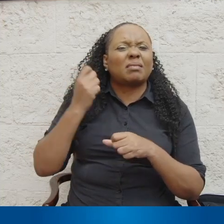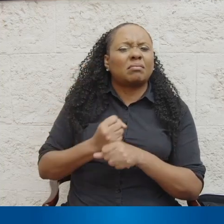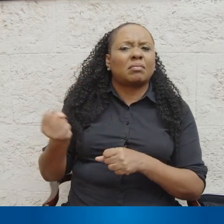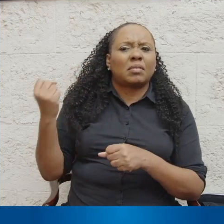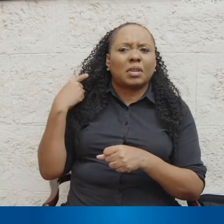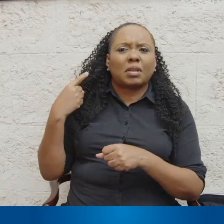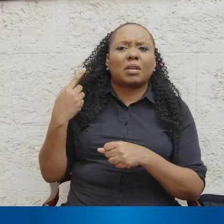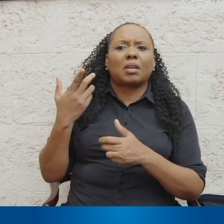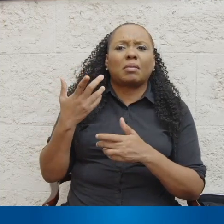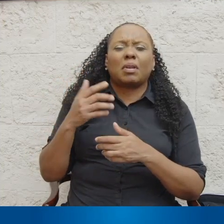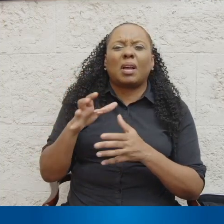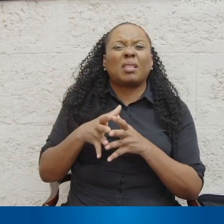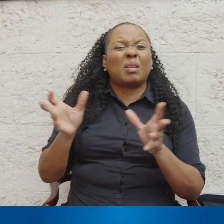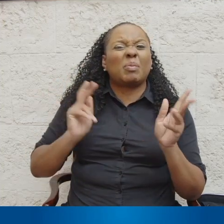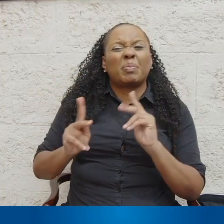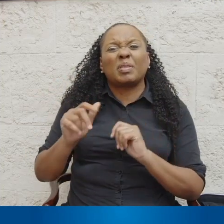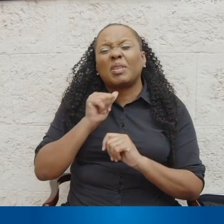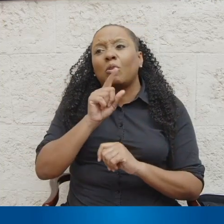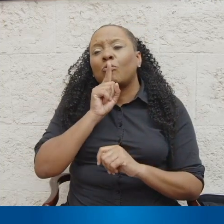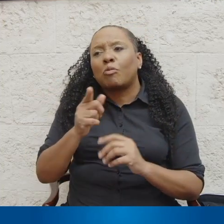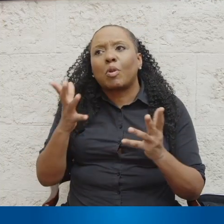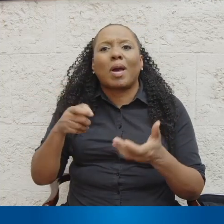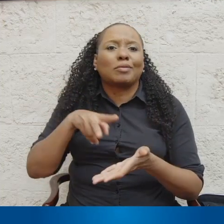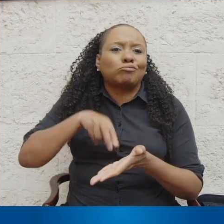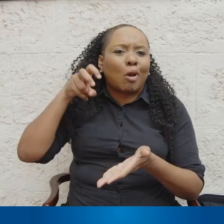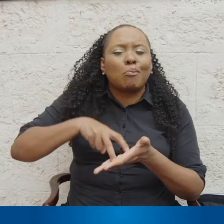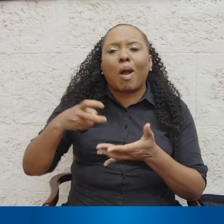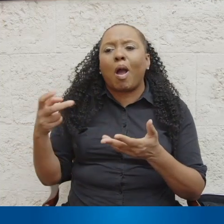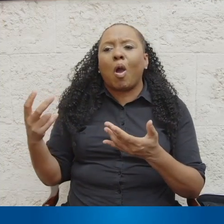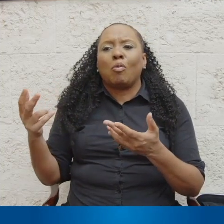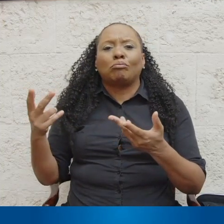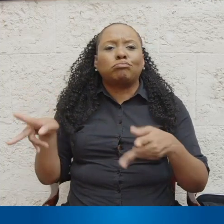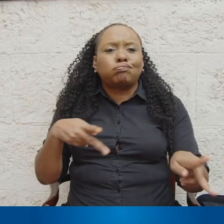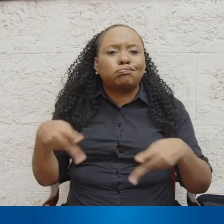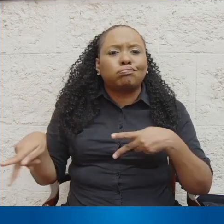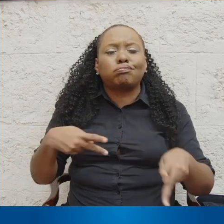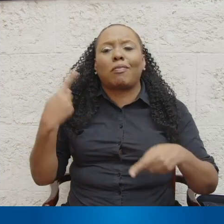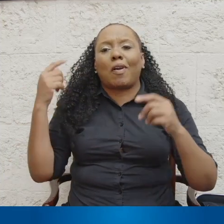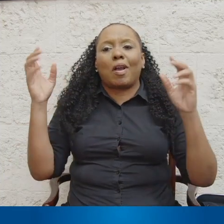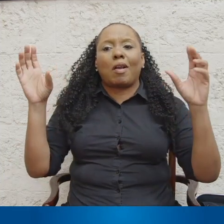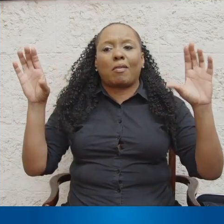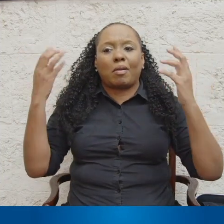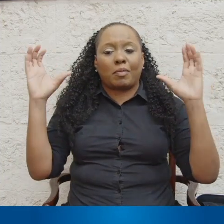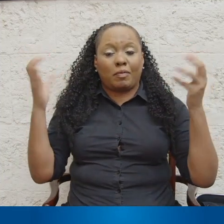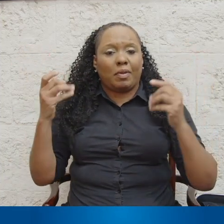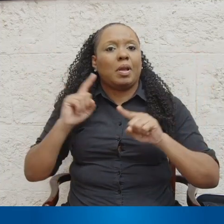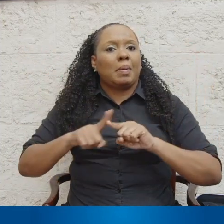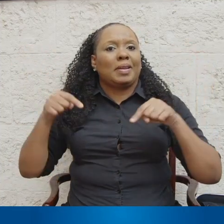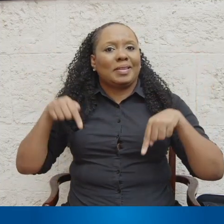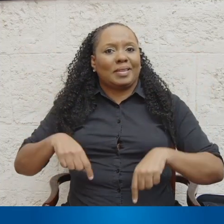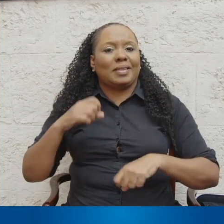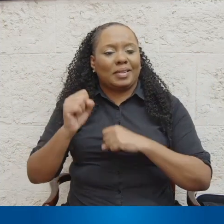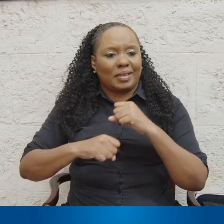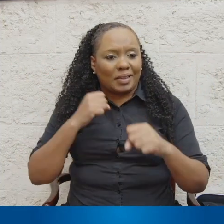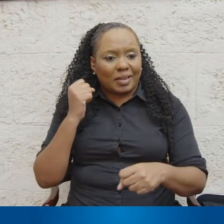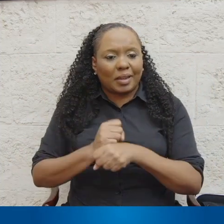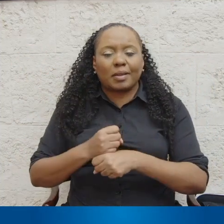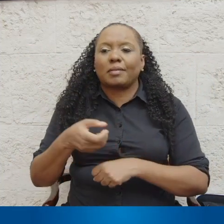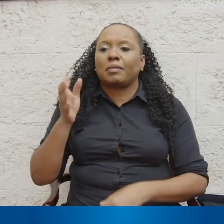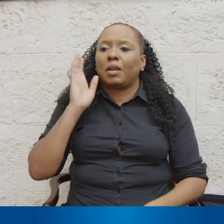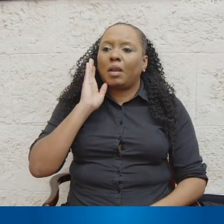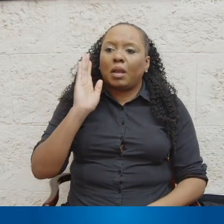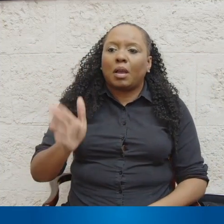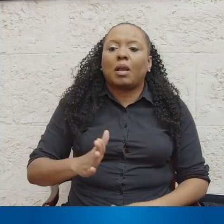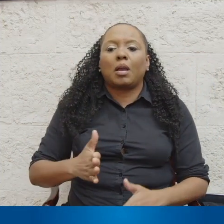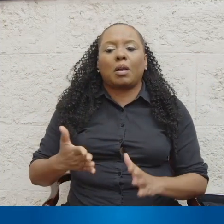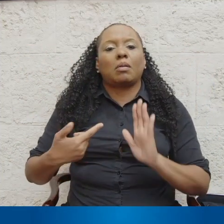wanted to jump, etc. So we expect that this year, in terms of how we will market it, how we will promote it in the context of the entire